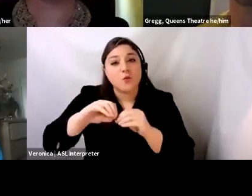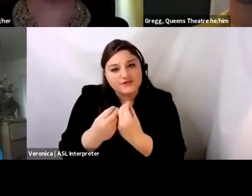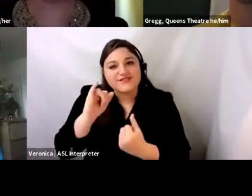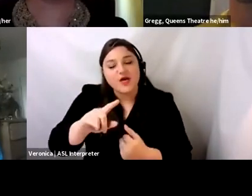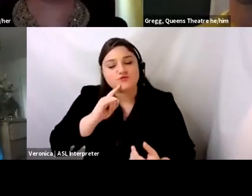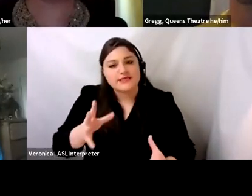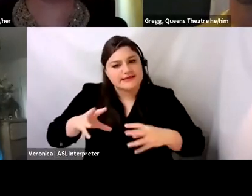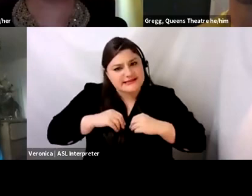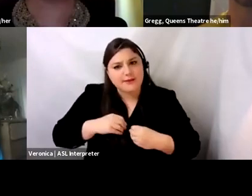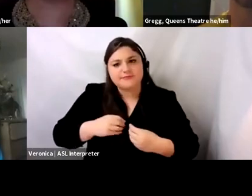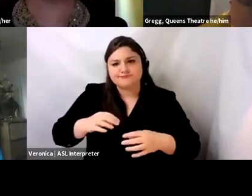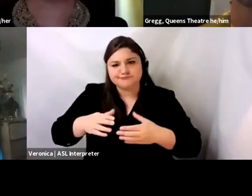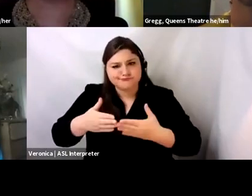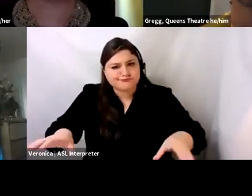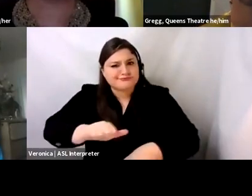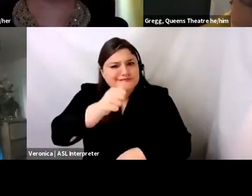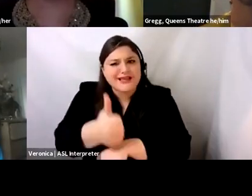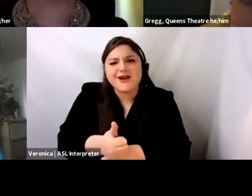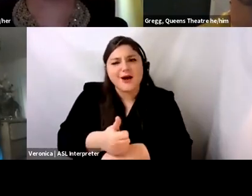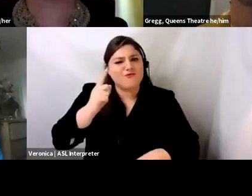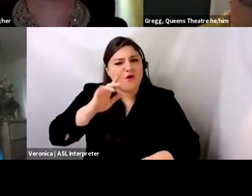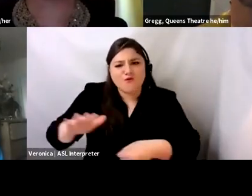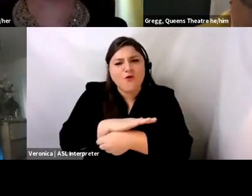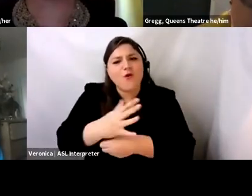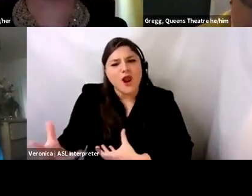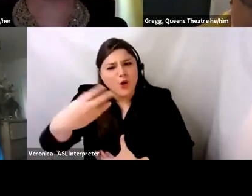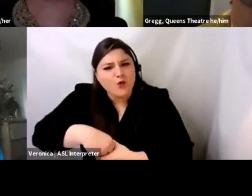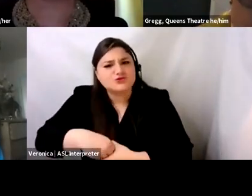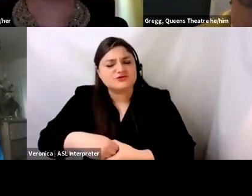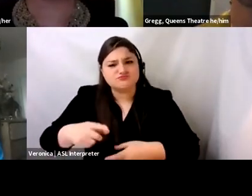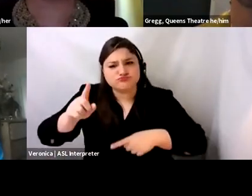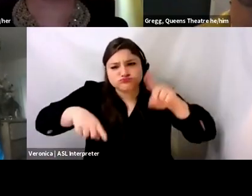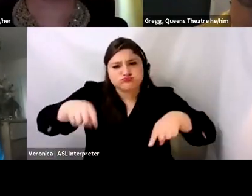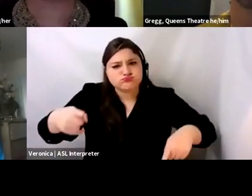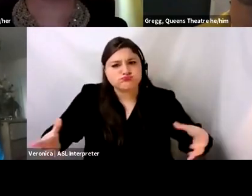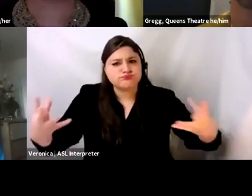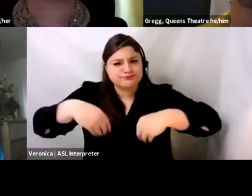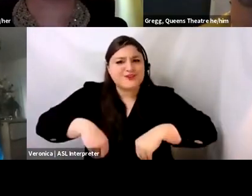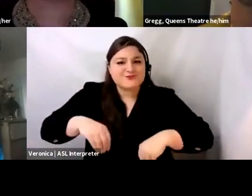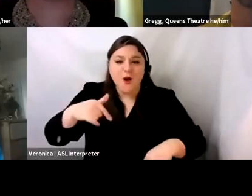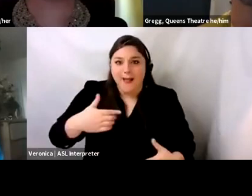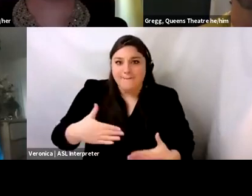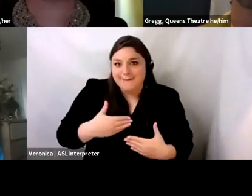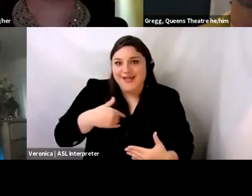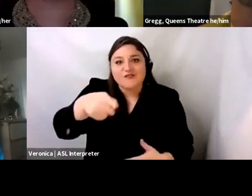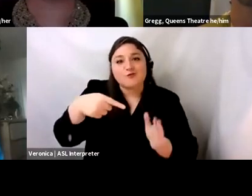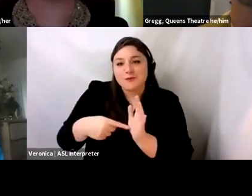at all levels of the organization, from the top down, the bottom up, mission driven. So I'm very happy that we have you here today, Greg. Thank you.